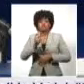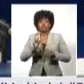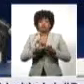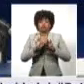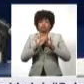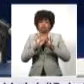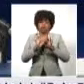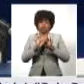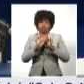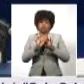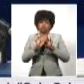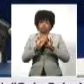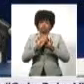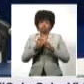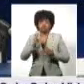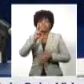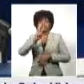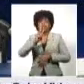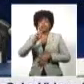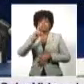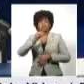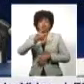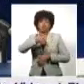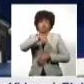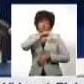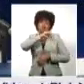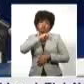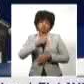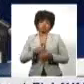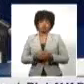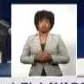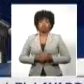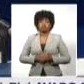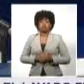Brazil with 6.698, Canada with